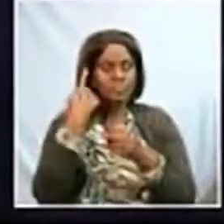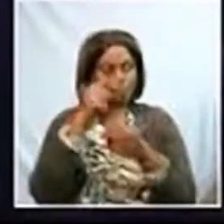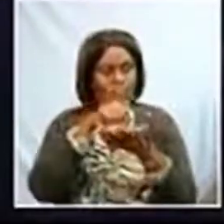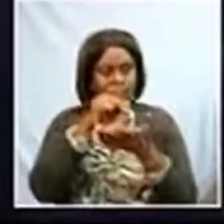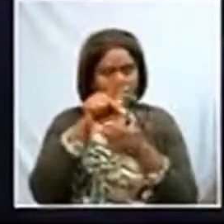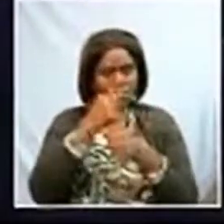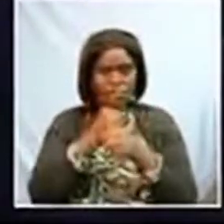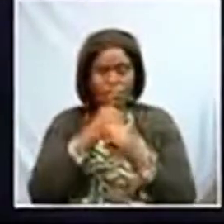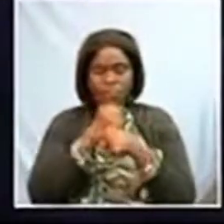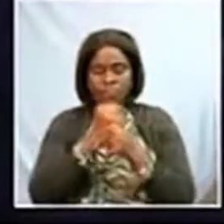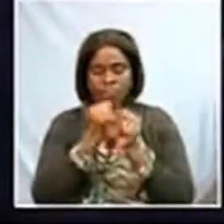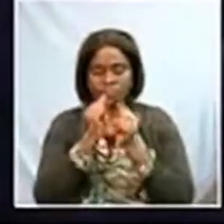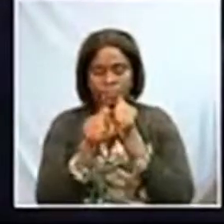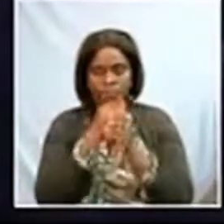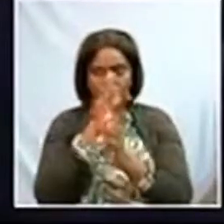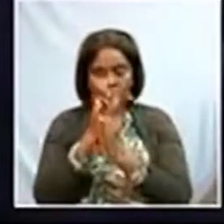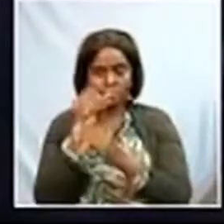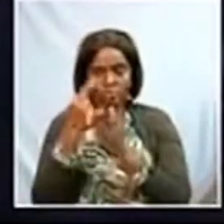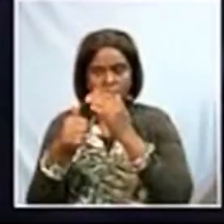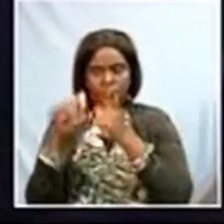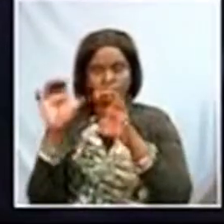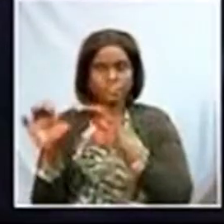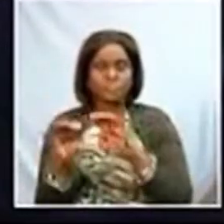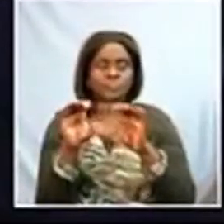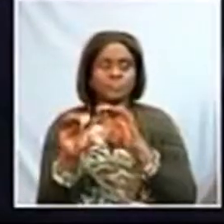were made were towards the works that they did.